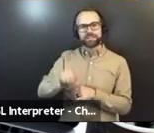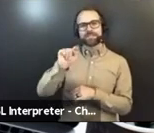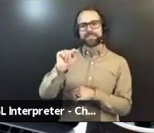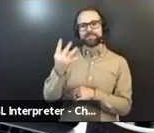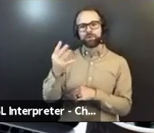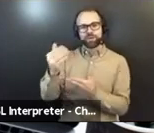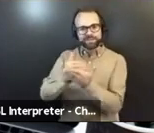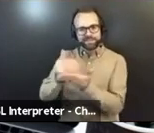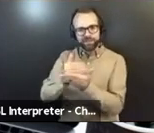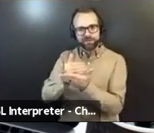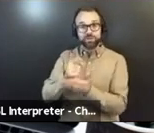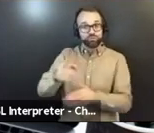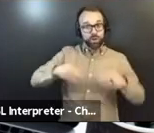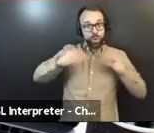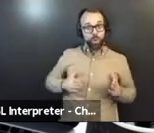how much you want to claim.